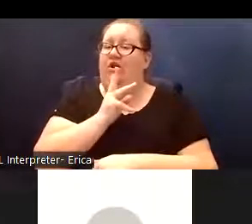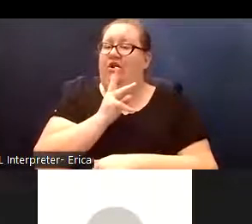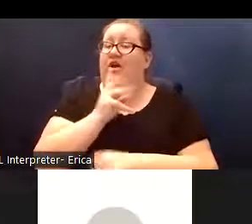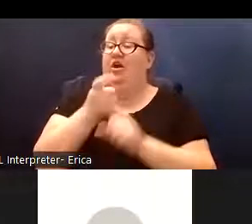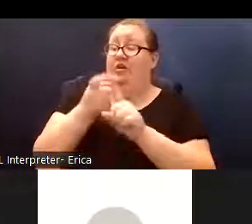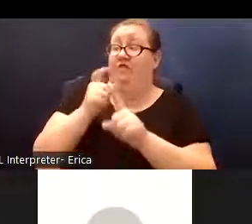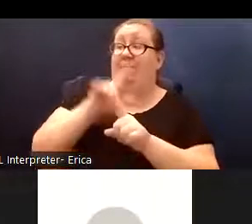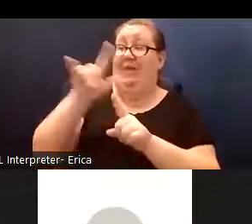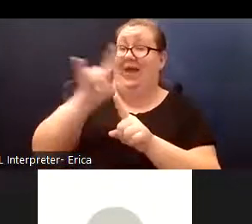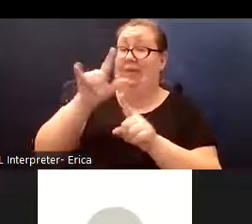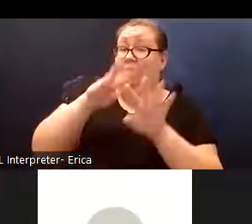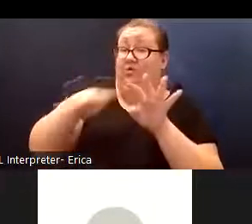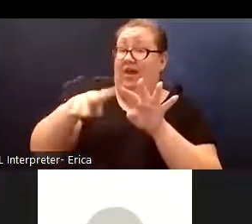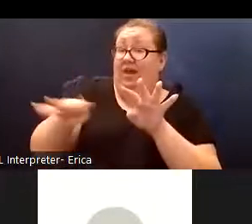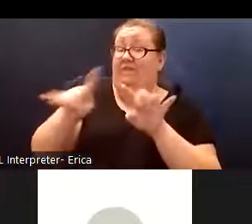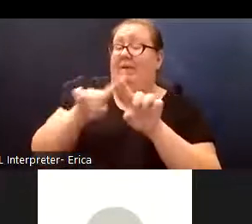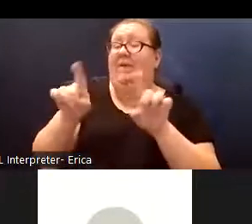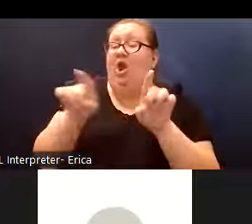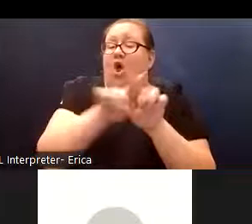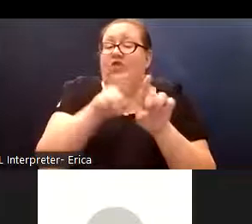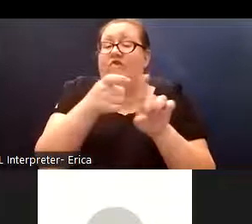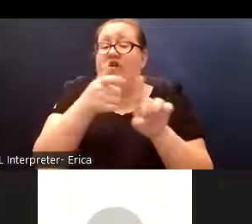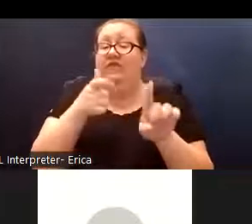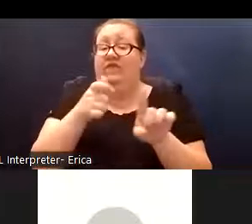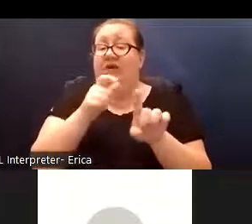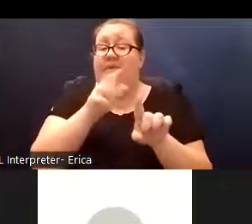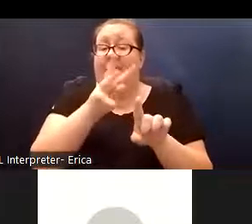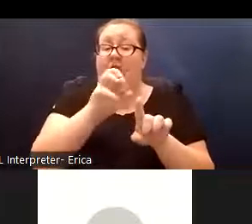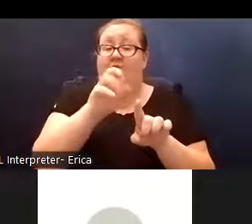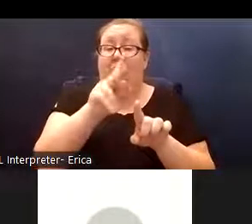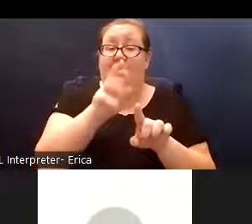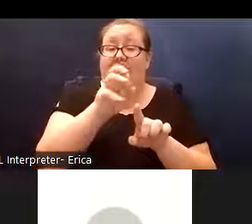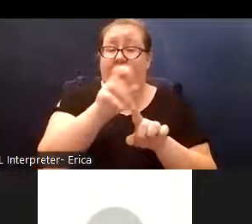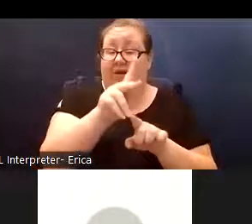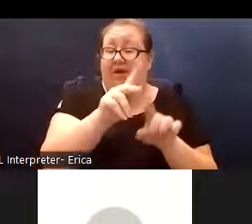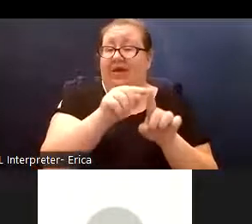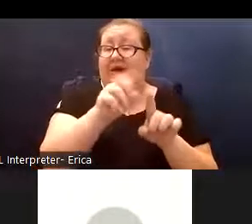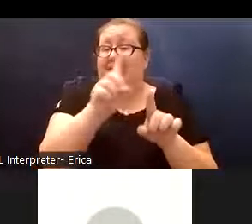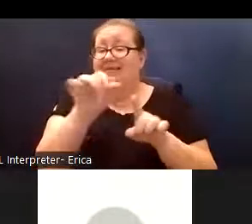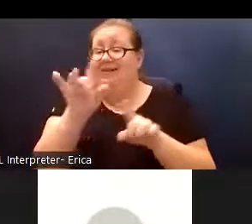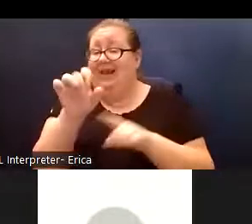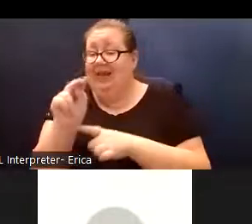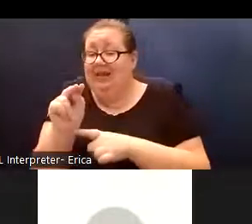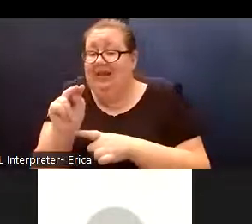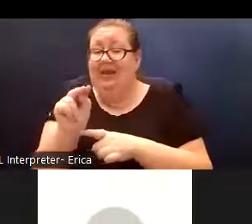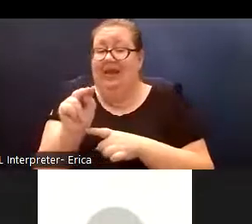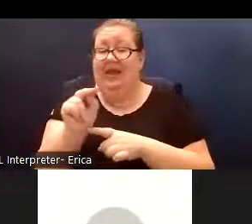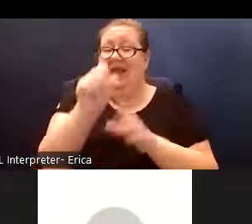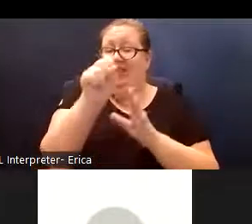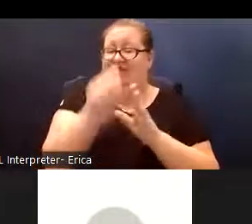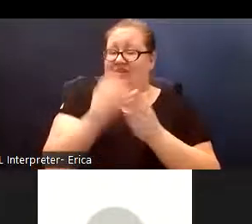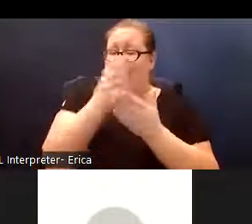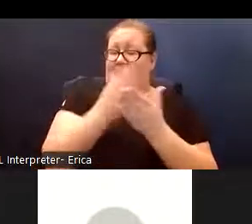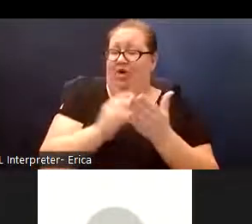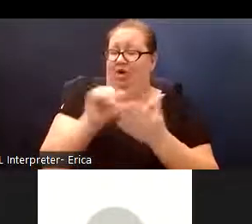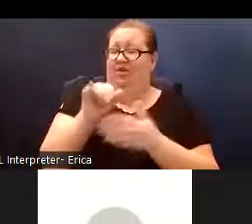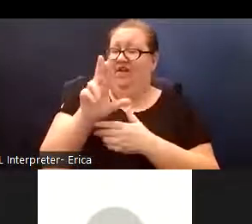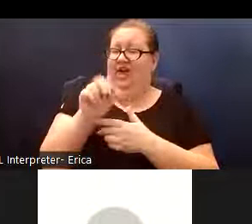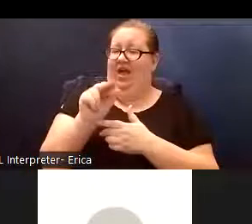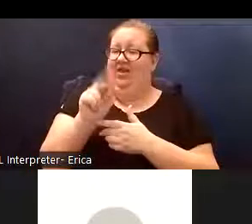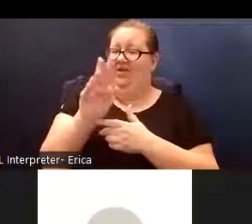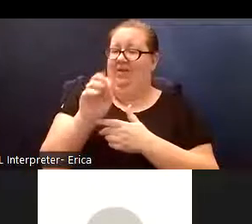airport runoff, but that also comes from Weequahic, Dayton, and the southern part of Ironbound. So increasing that